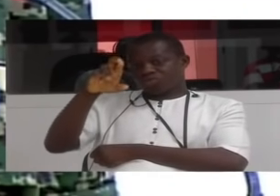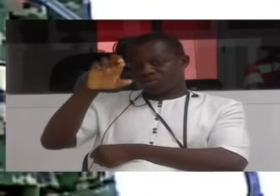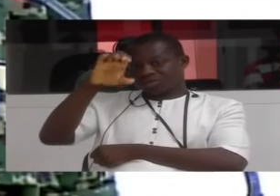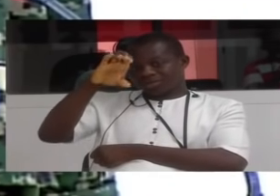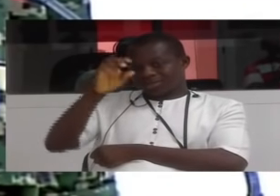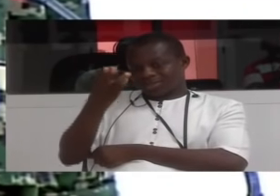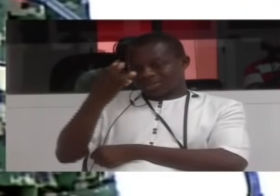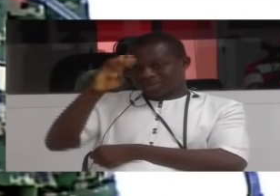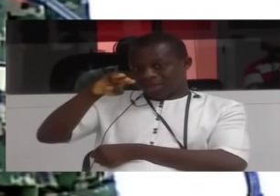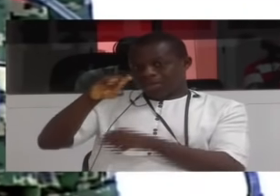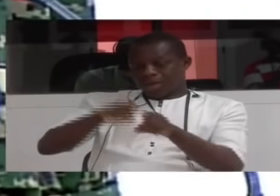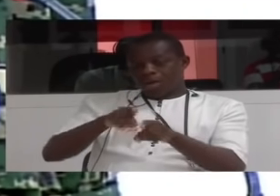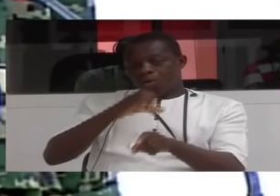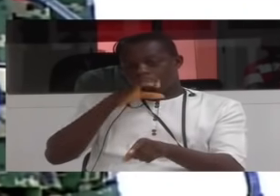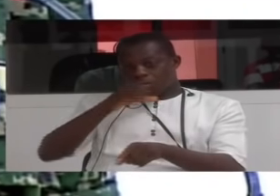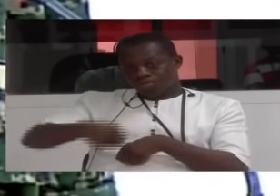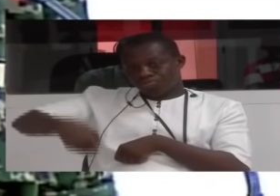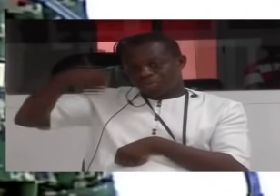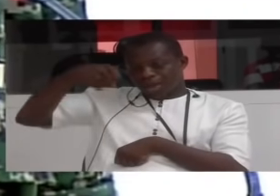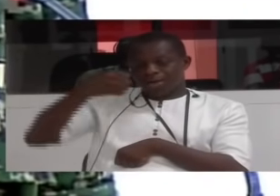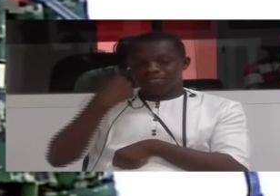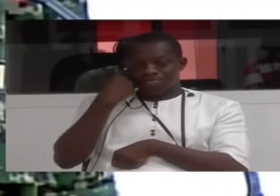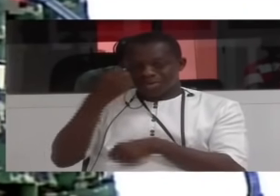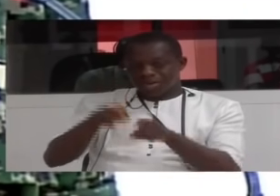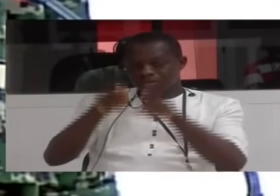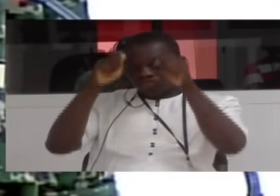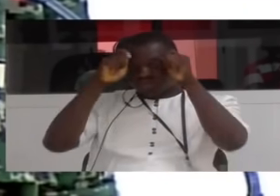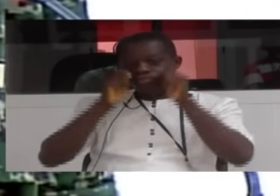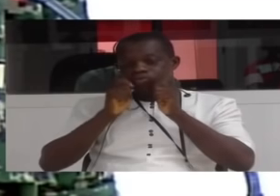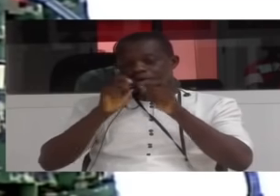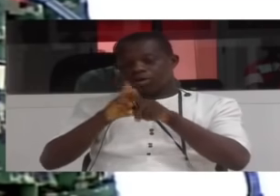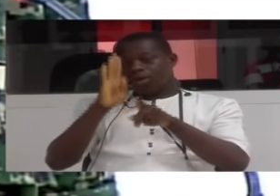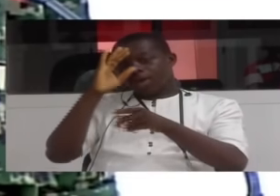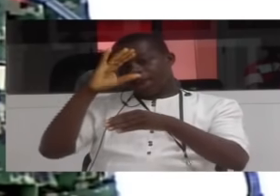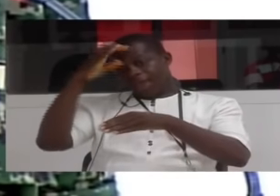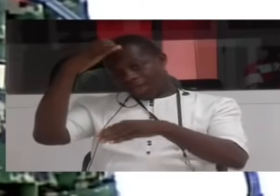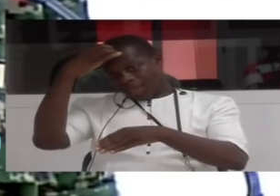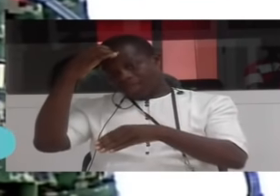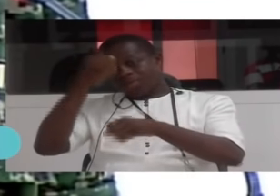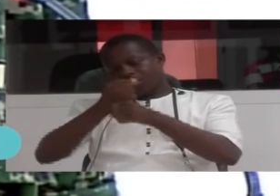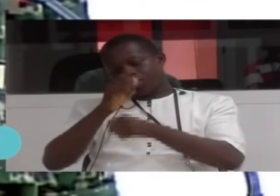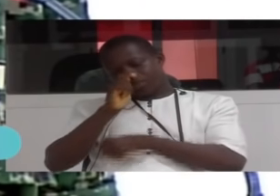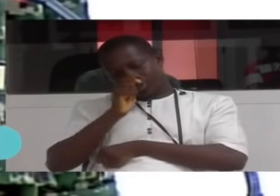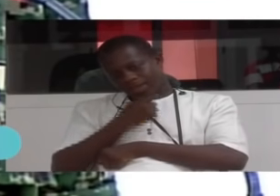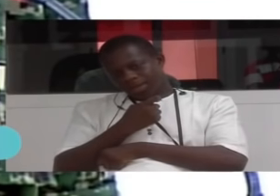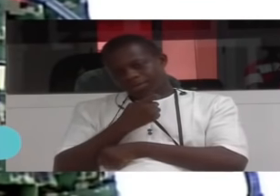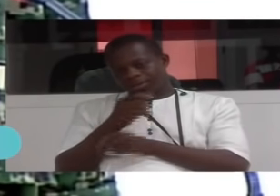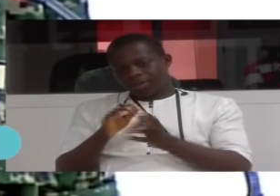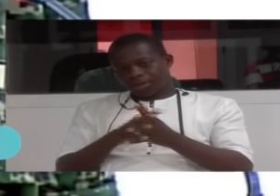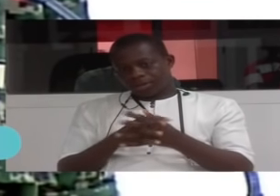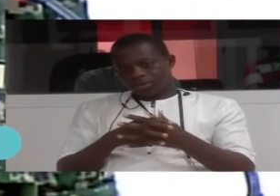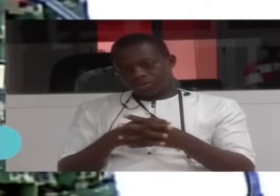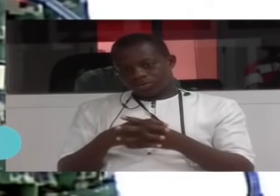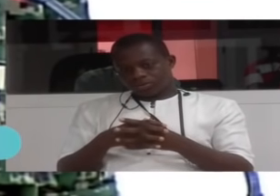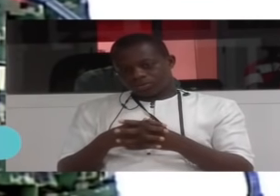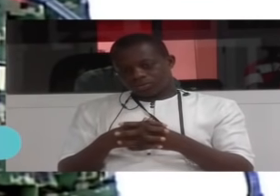nga ñu ne bi ngeen jëlé yoon bi bo xamne mu ngi jublu Birkama ngeen dem be ega ci bena junction fofu ngeen